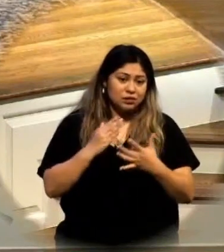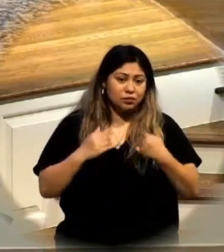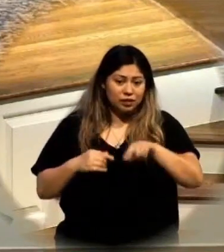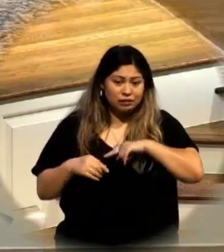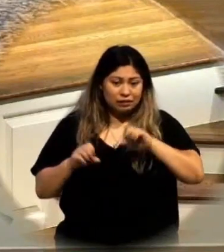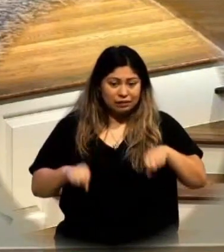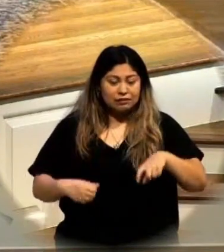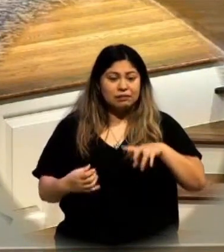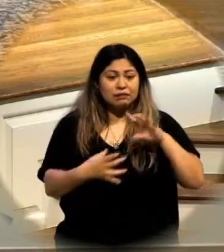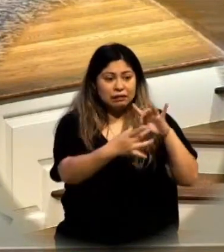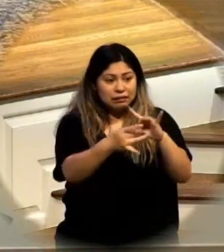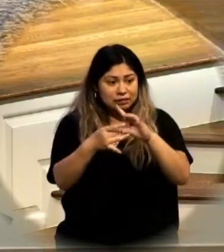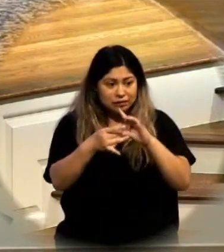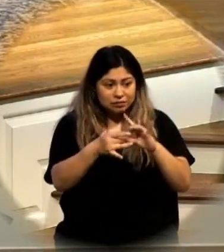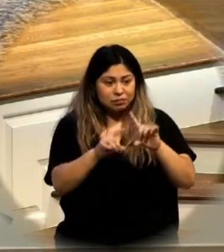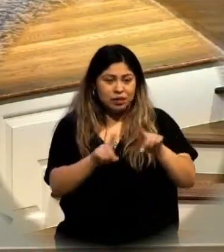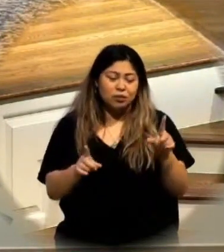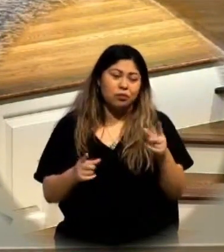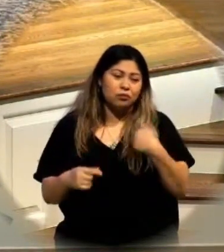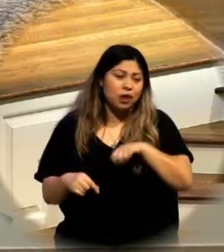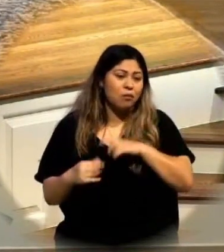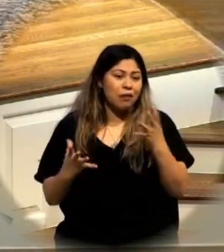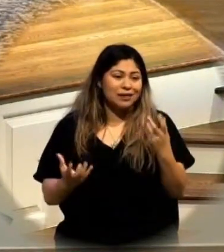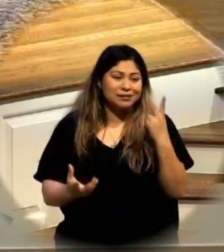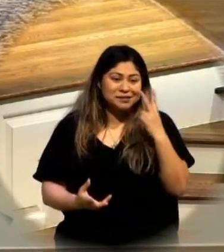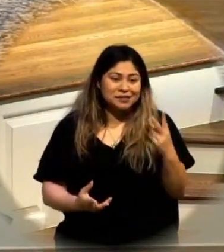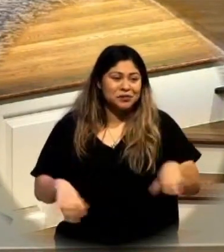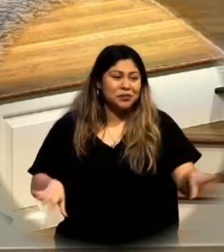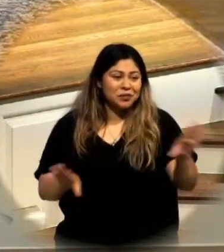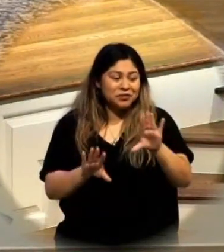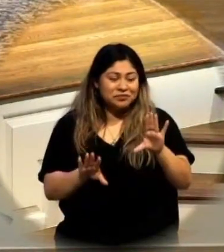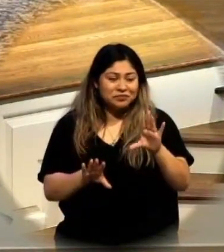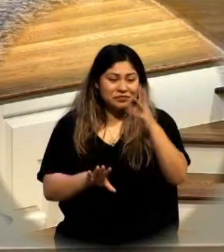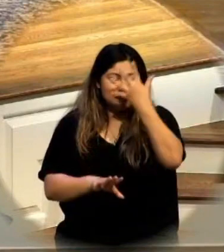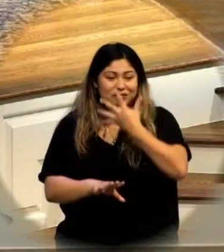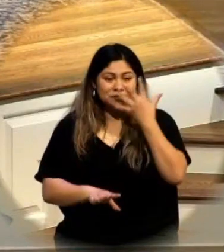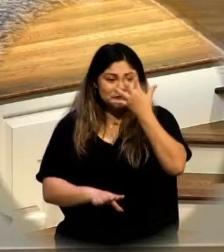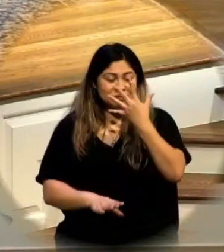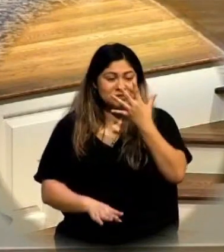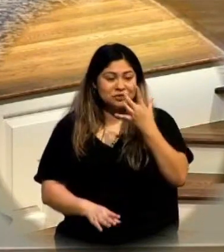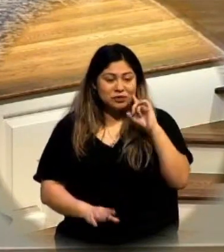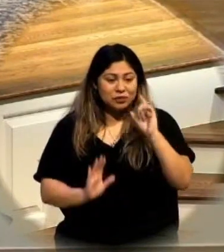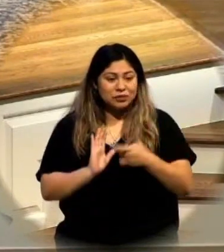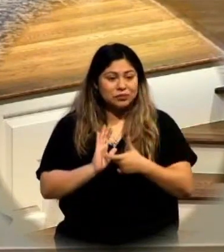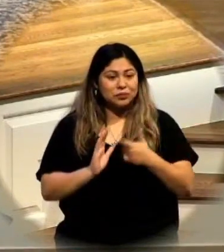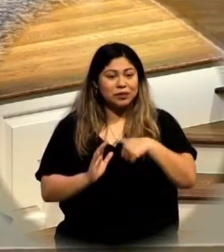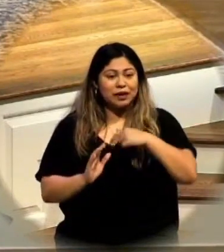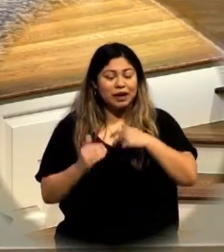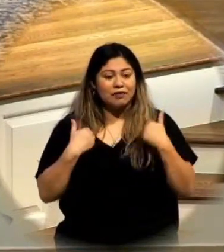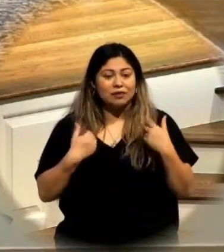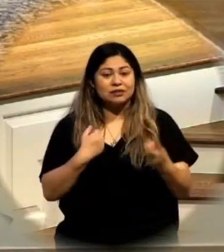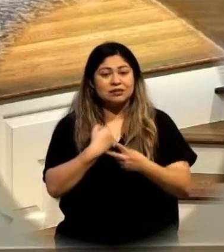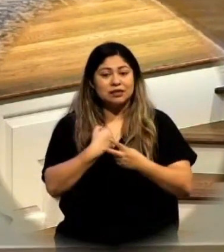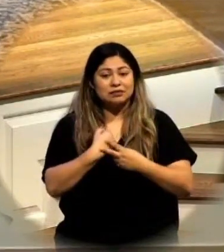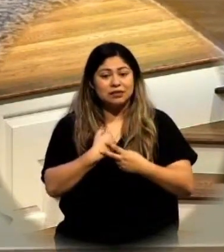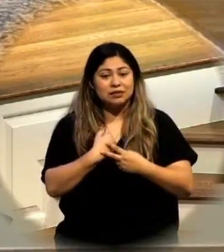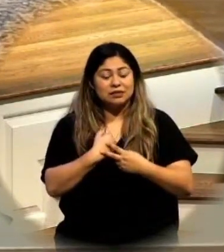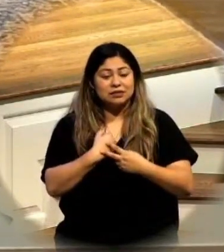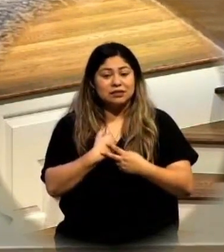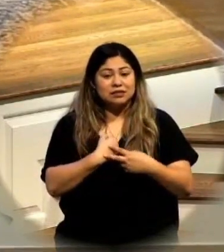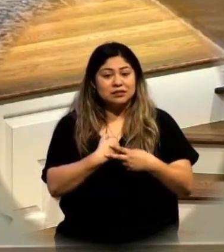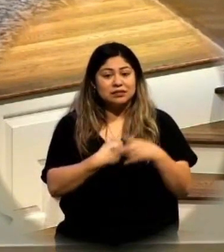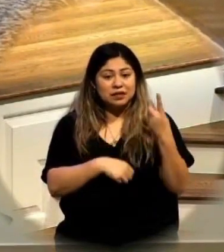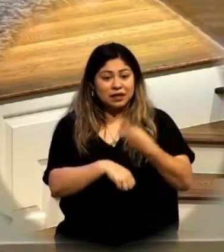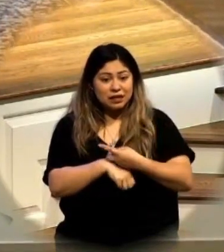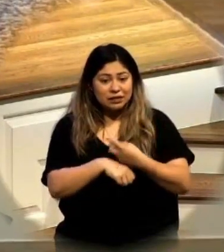need that. But we would also love to see your face. You'll notice in here a save the date for our fall festival. We've moved that outside this year instead of